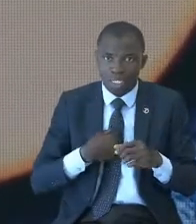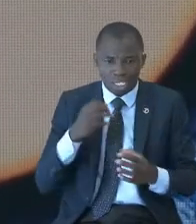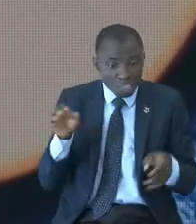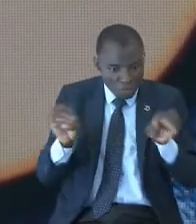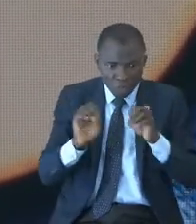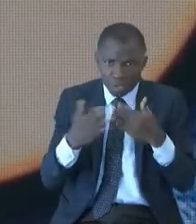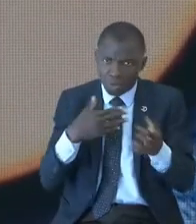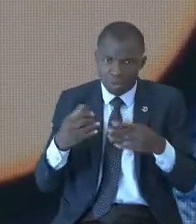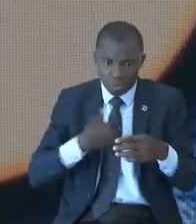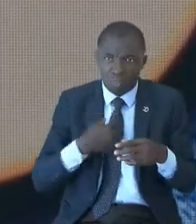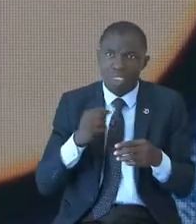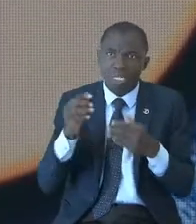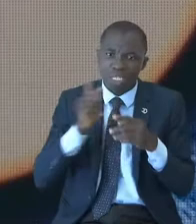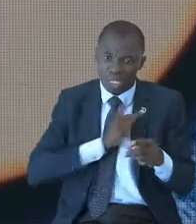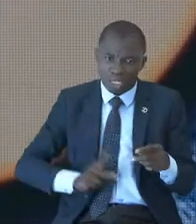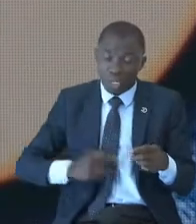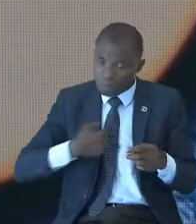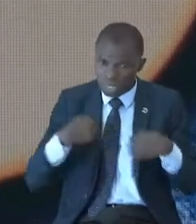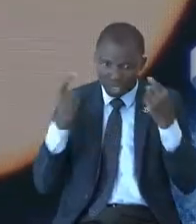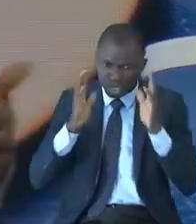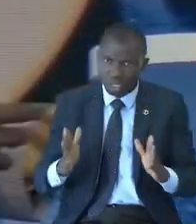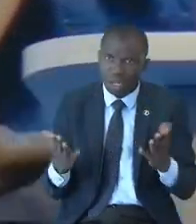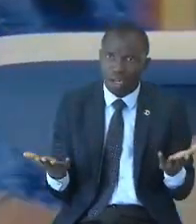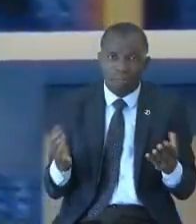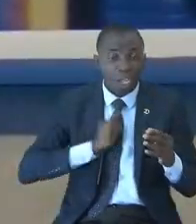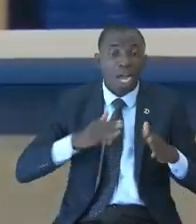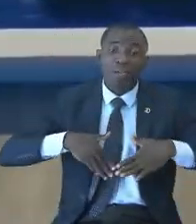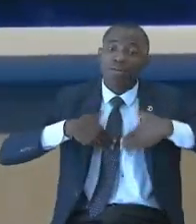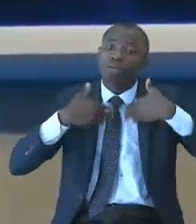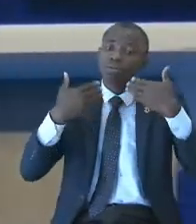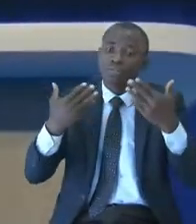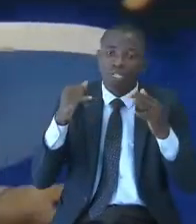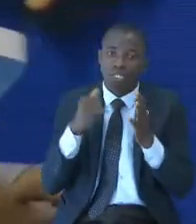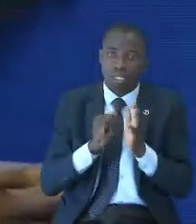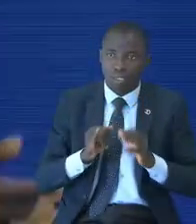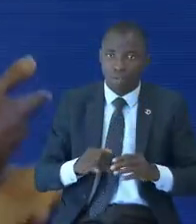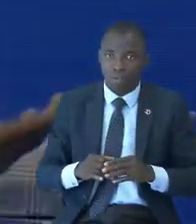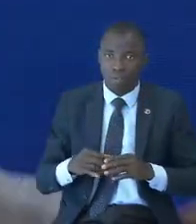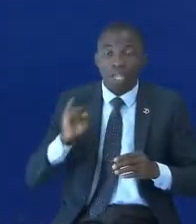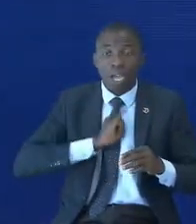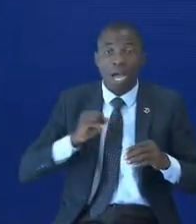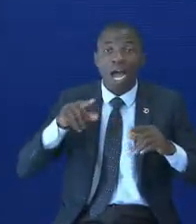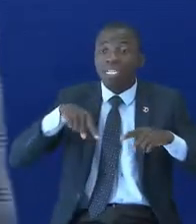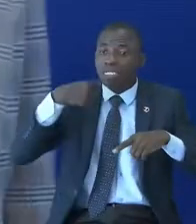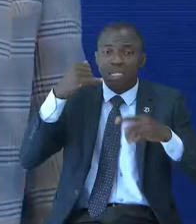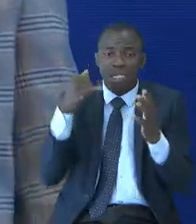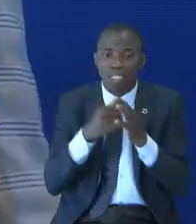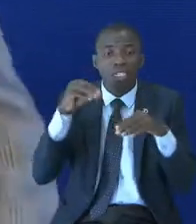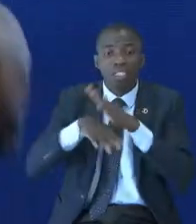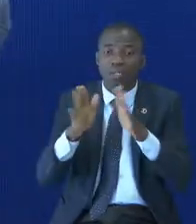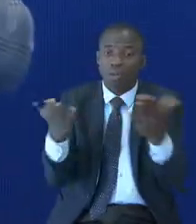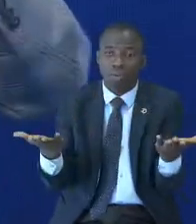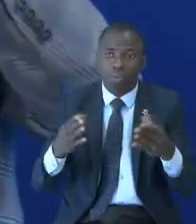king, a sinner, be proud? I publicized it. I said it in the